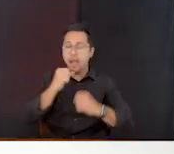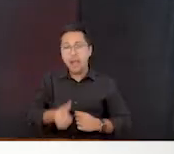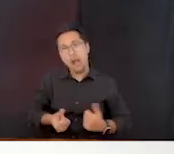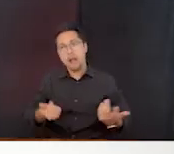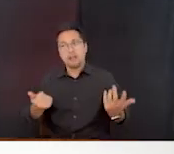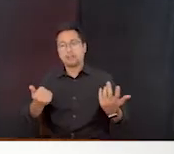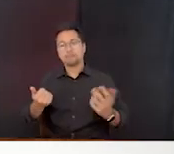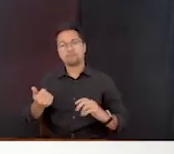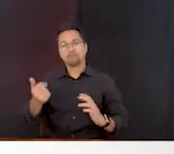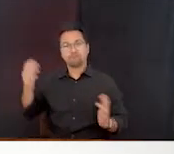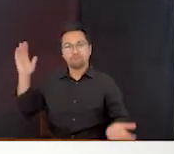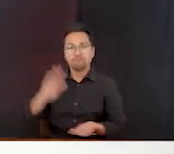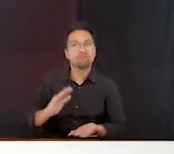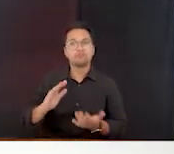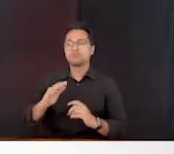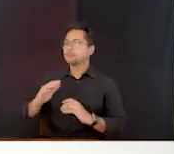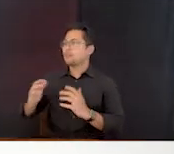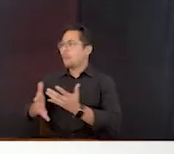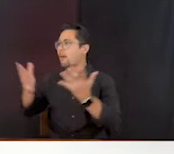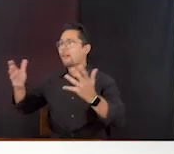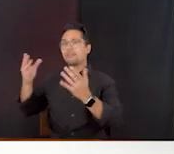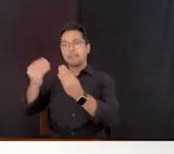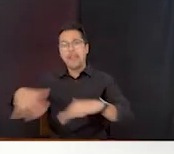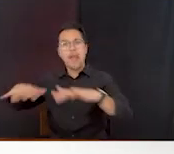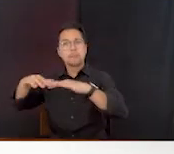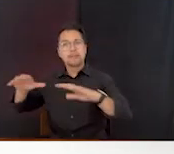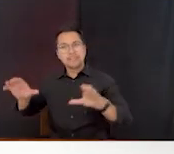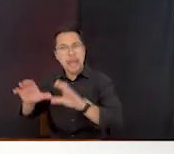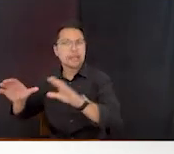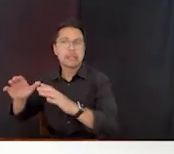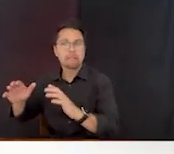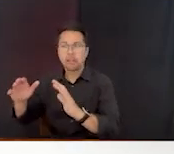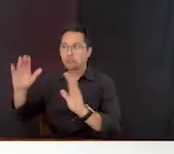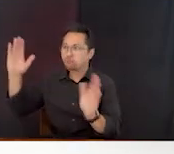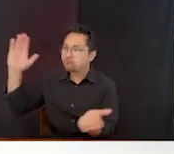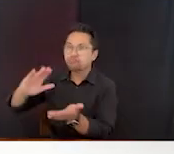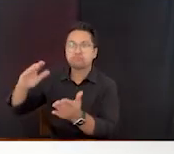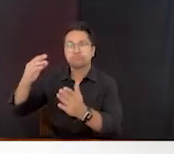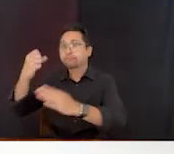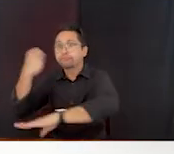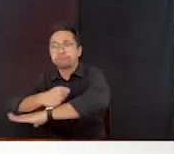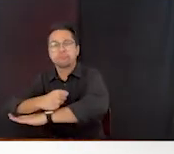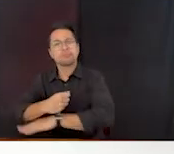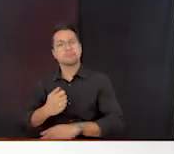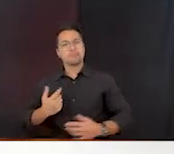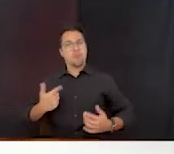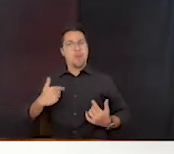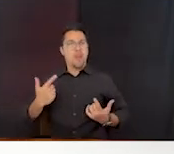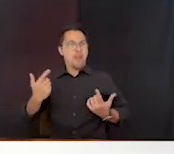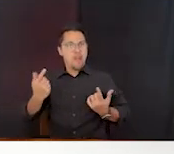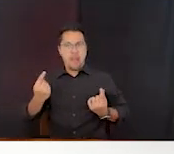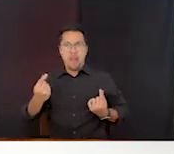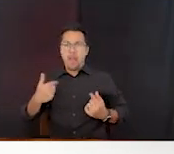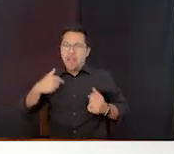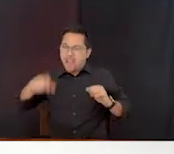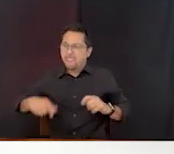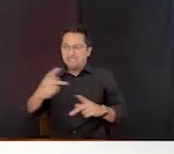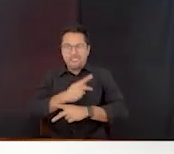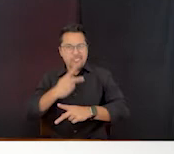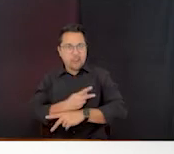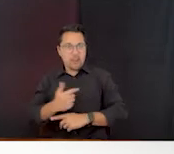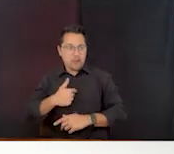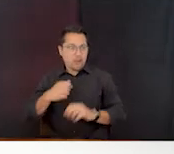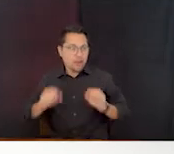of campus activities have been closed down. So I had to make a little more effort to figure out what I was gonna do with myself over the past